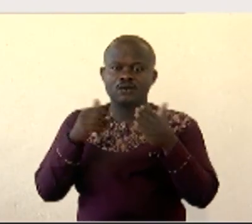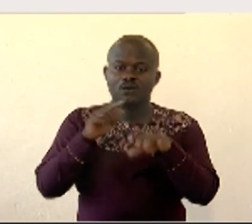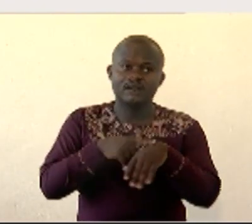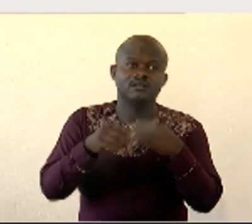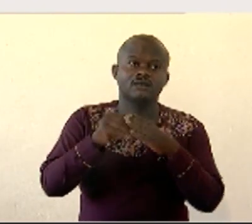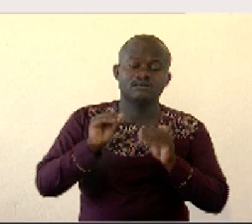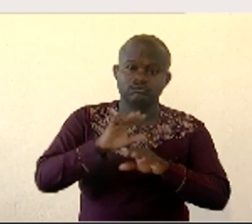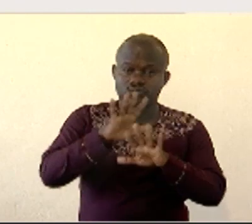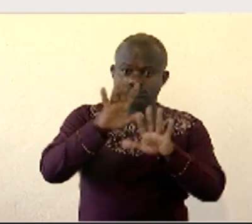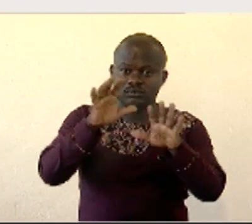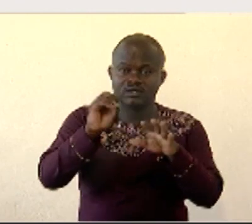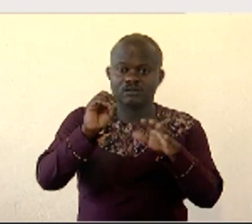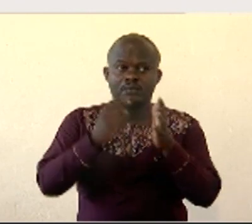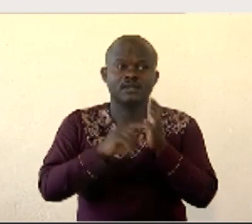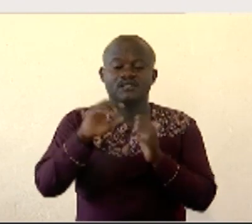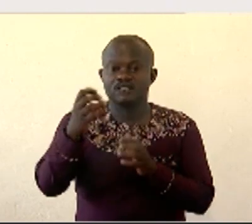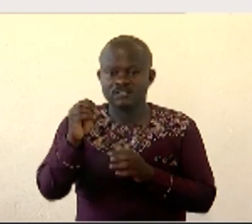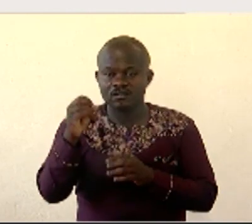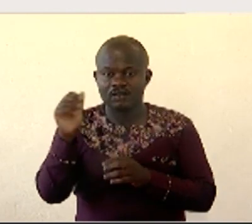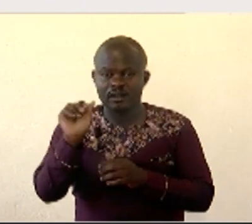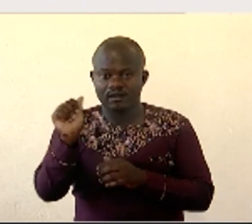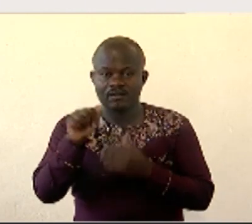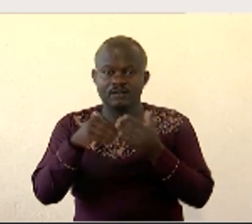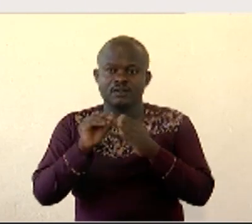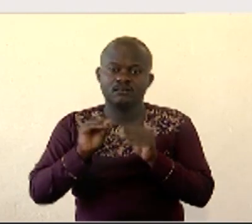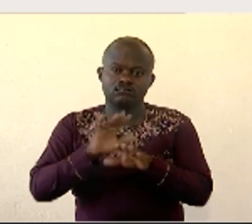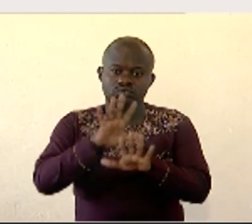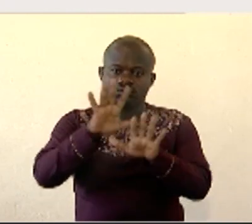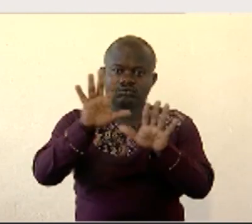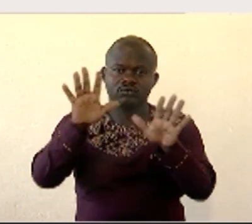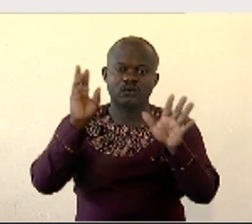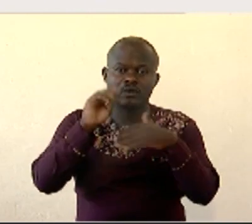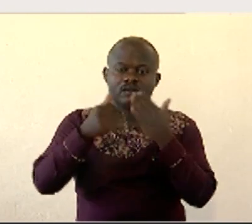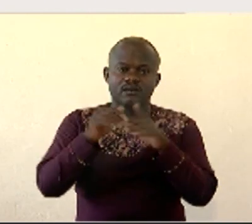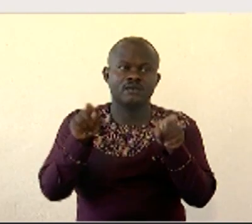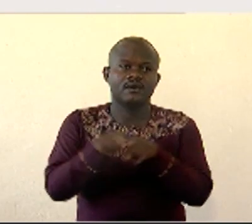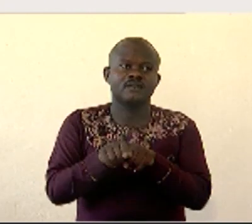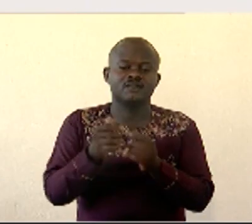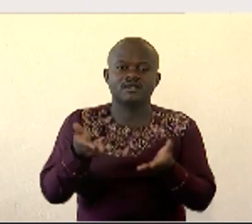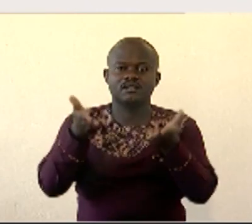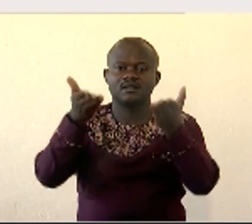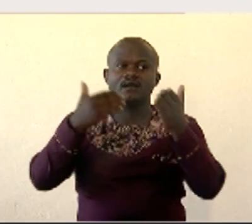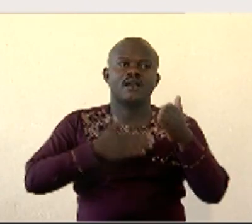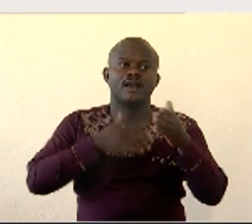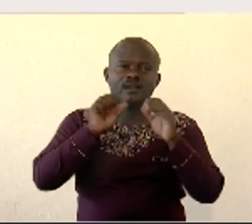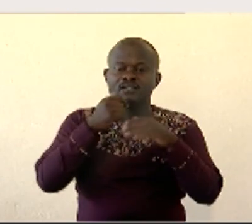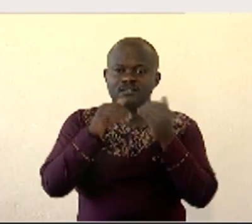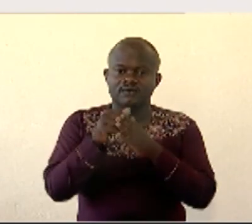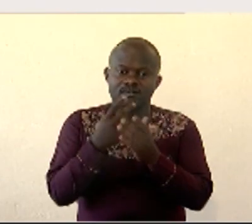intensity increases to 0.08, what happens? The rate of photosynthesis will also increase. I can say it also